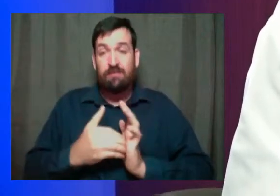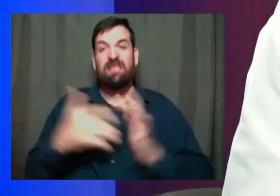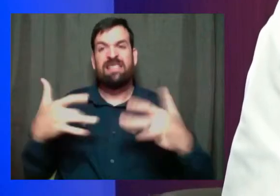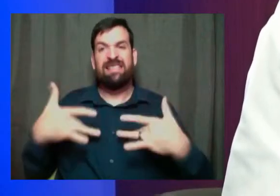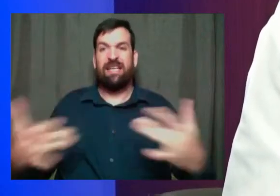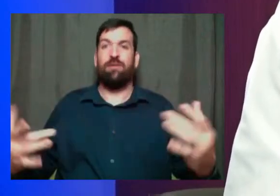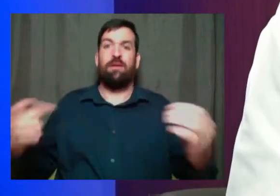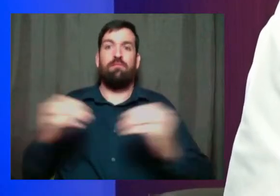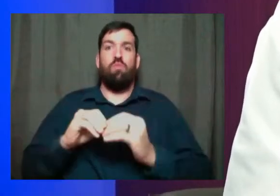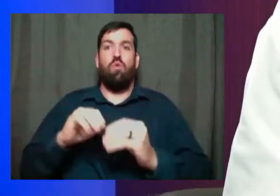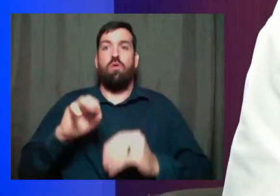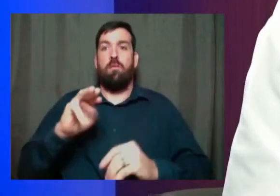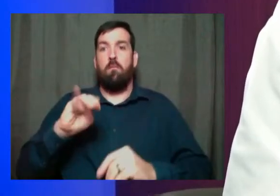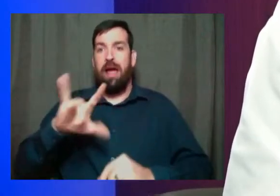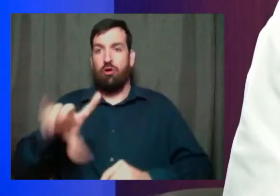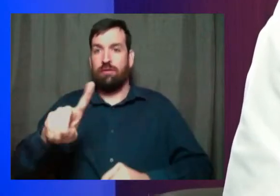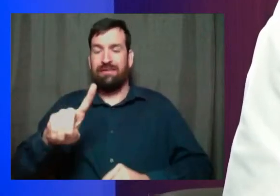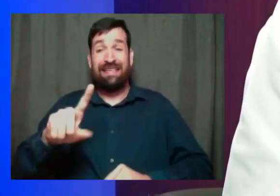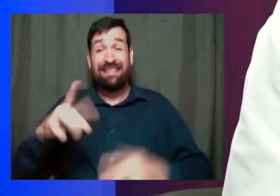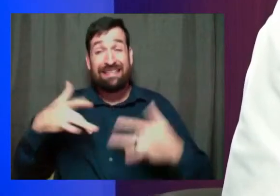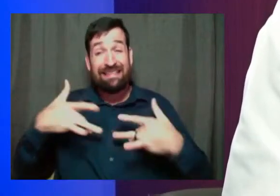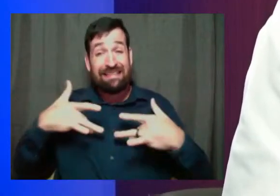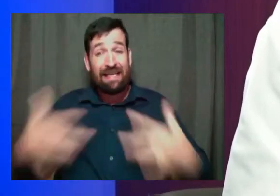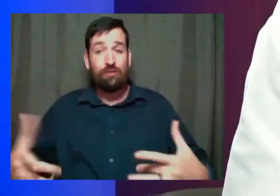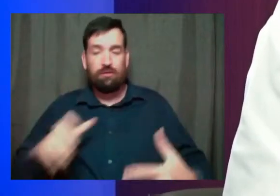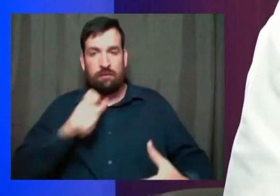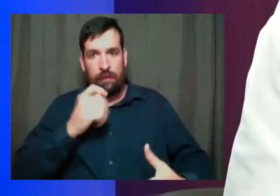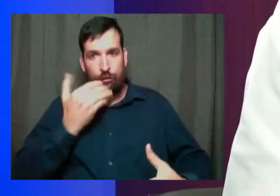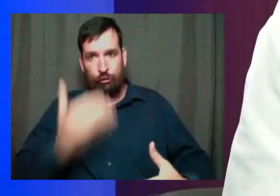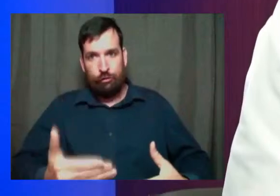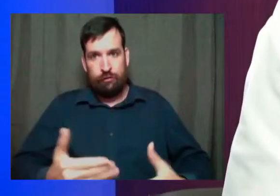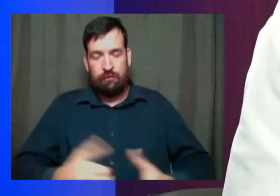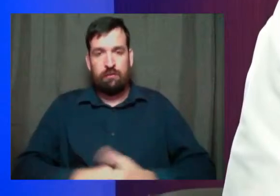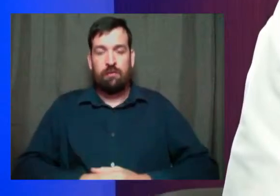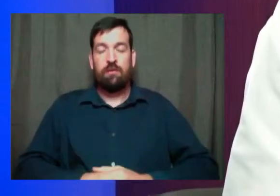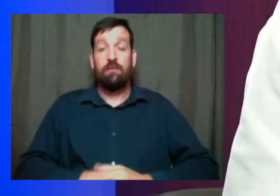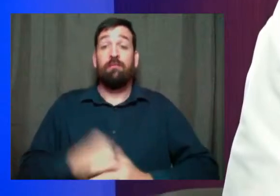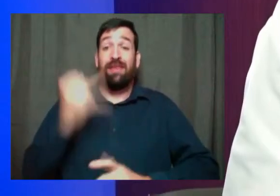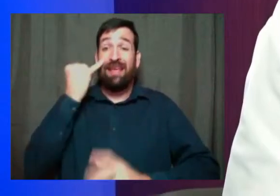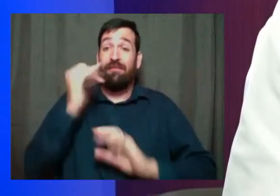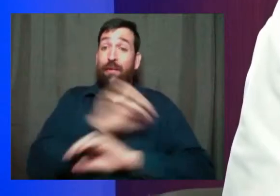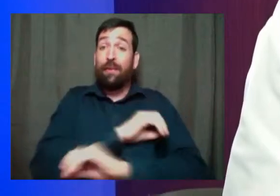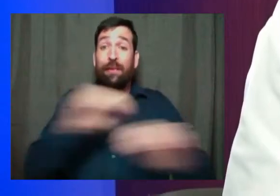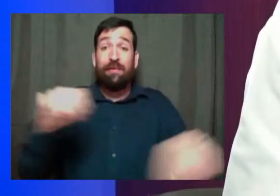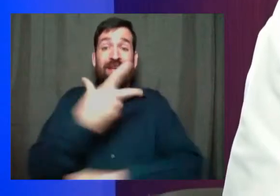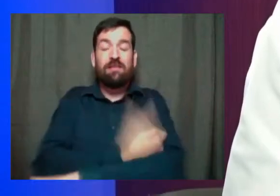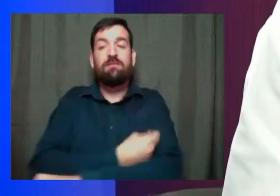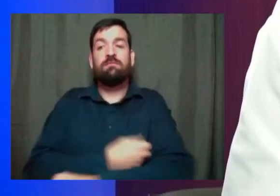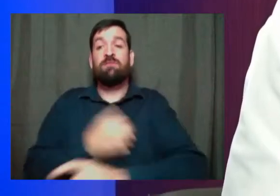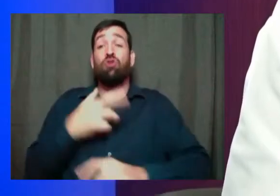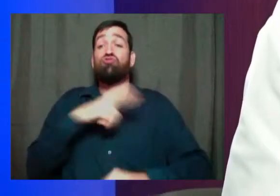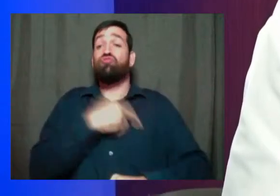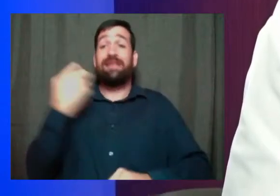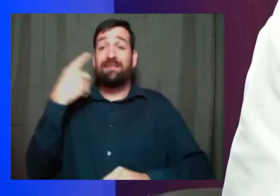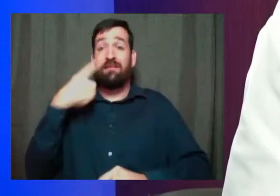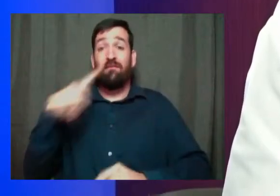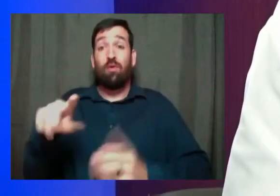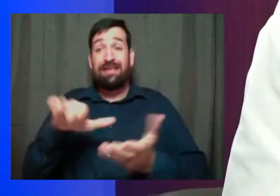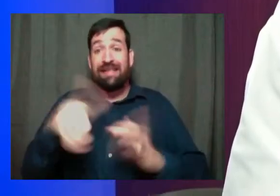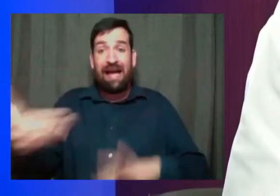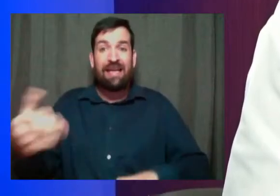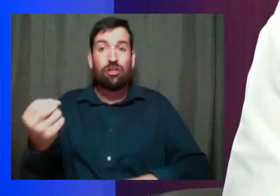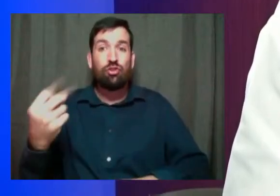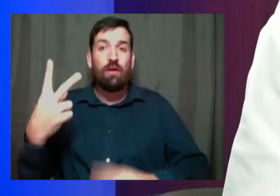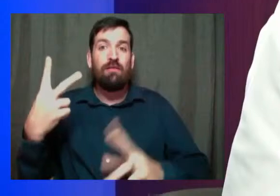tend to be is not a great reassurance. Yeah. Remember that those who are unvaccinated have a 12 times greater risk of dying and a 6 times greater